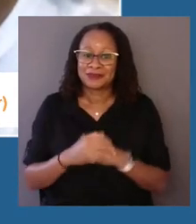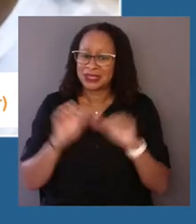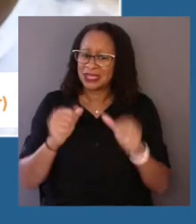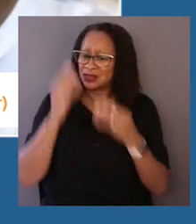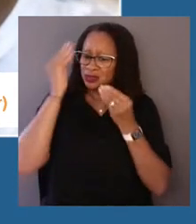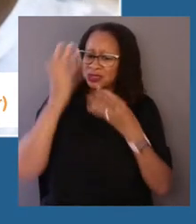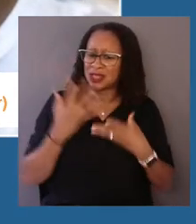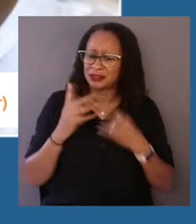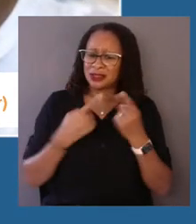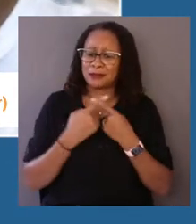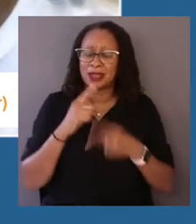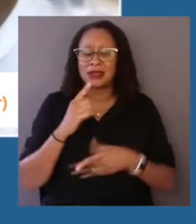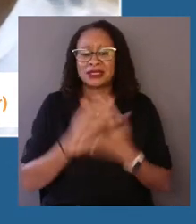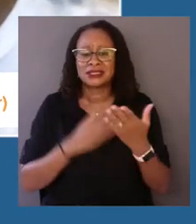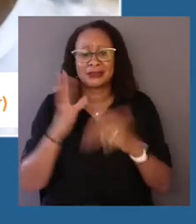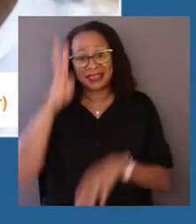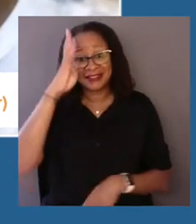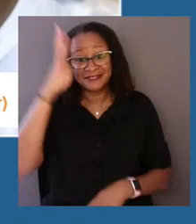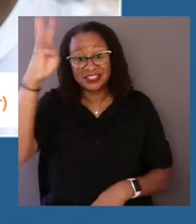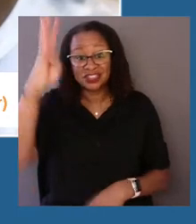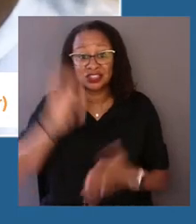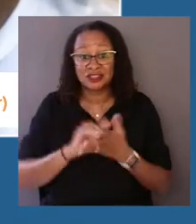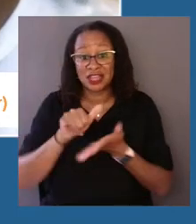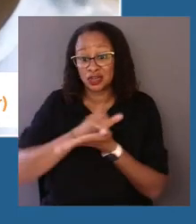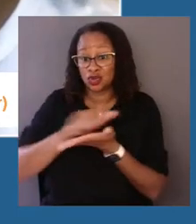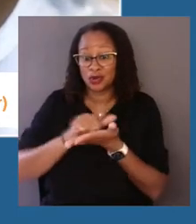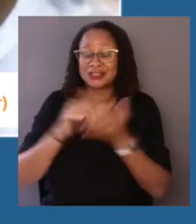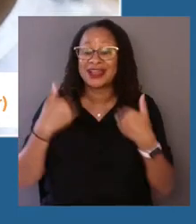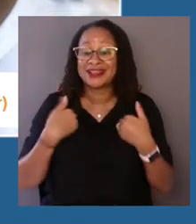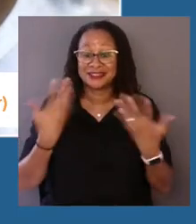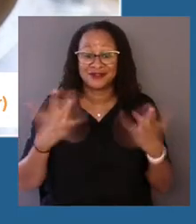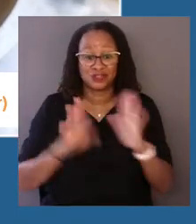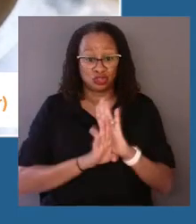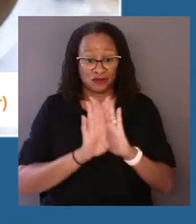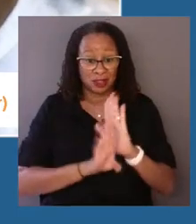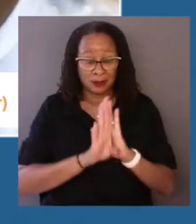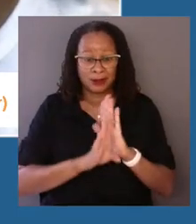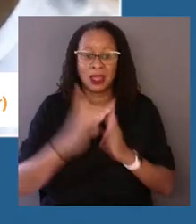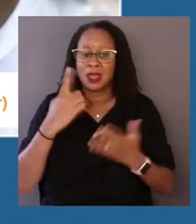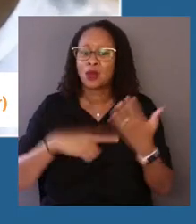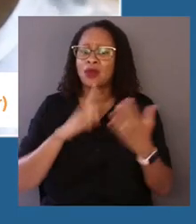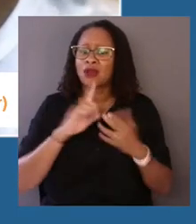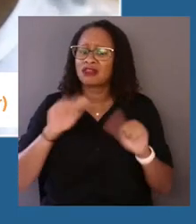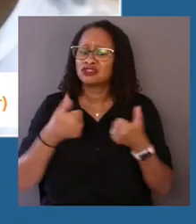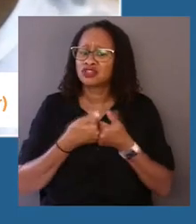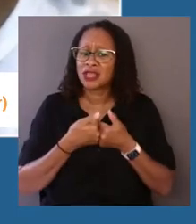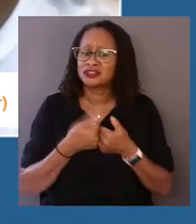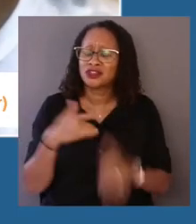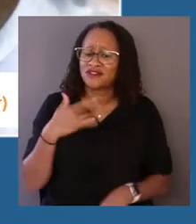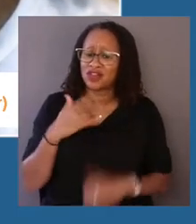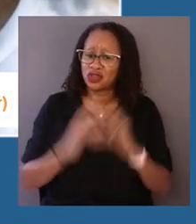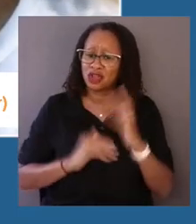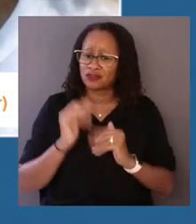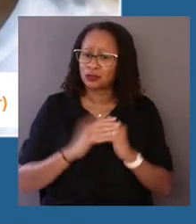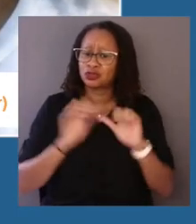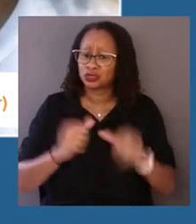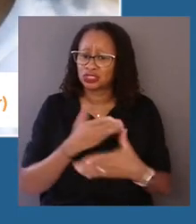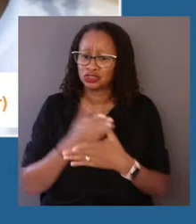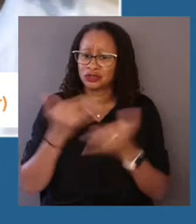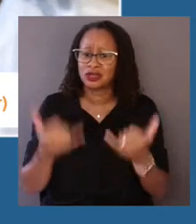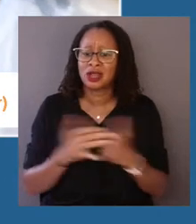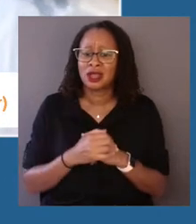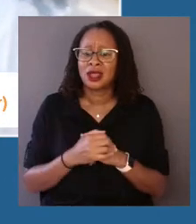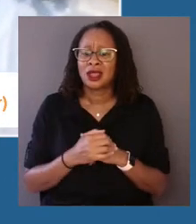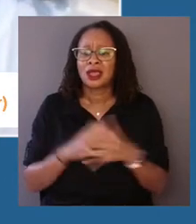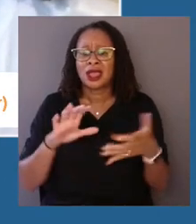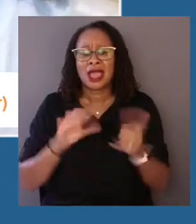some of the innovations that New York City is developing? What are challenges that you feel comfortable sharing? And how do you